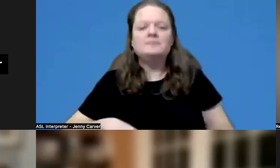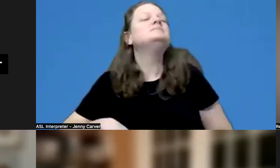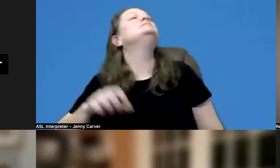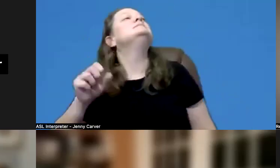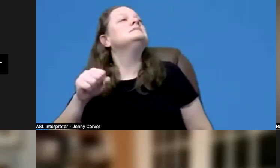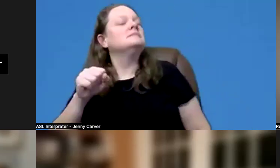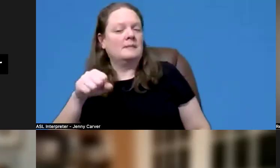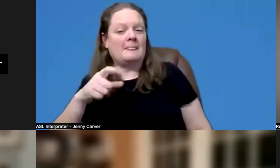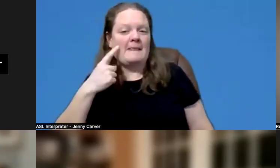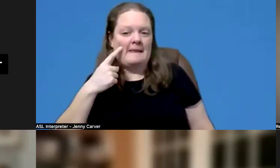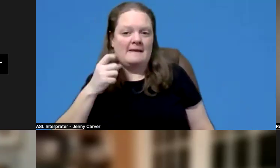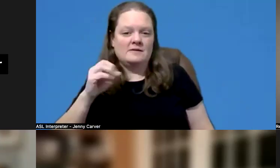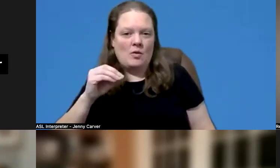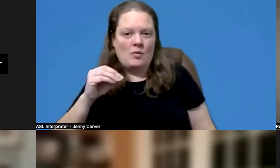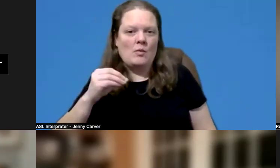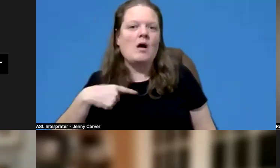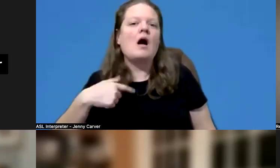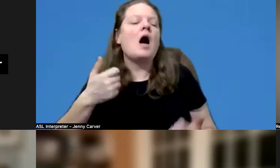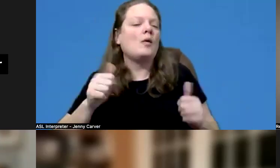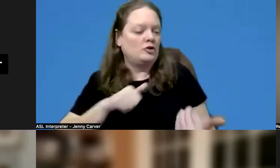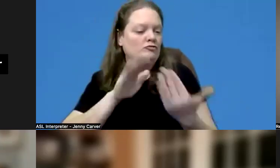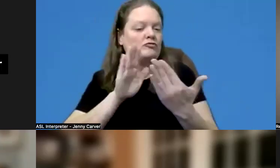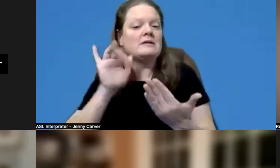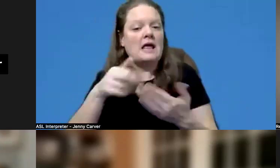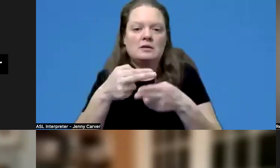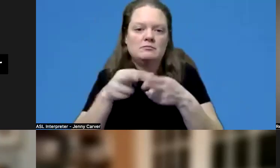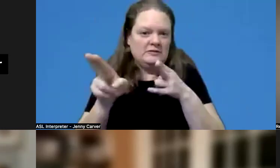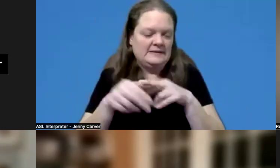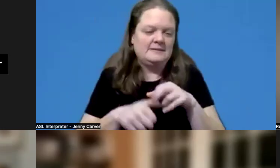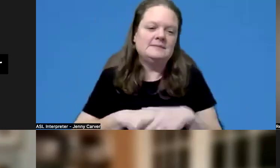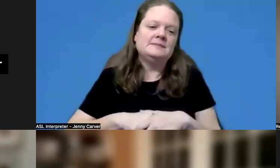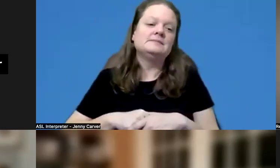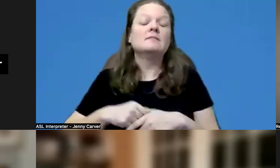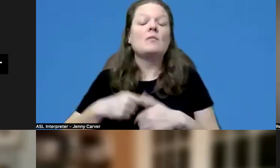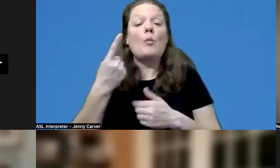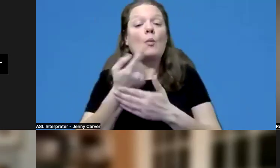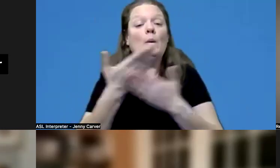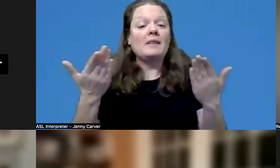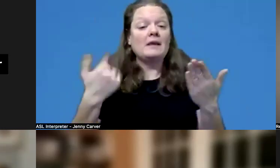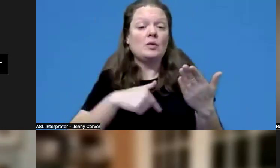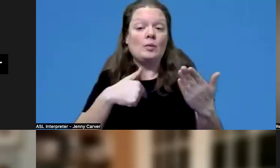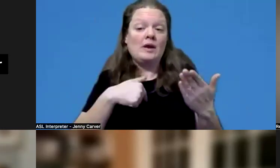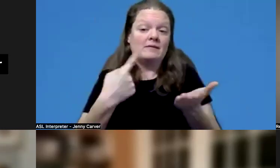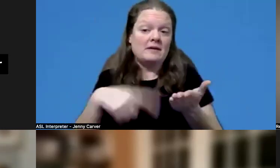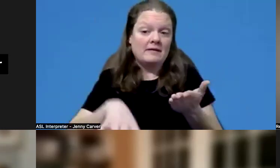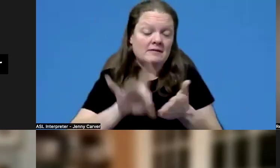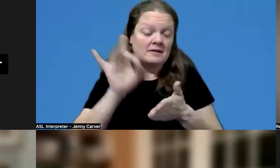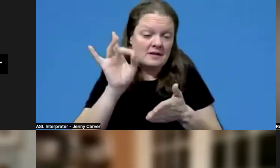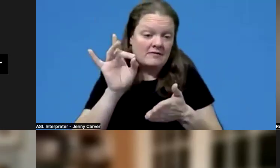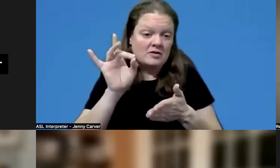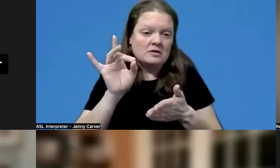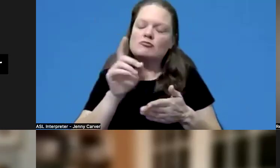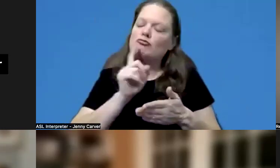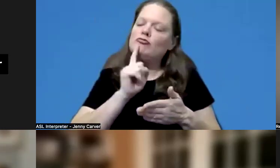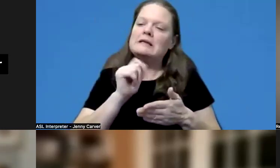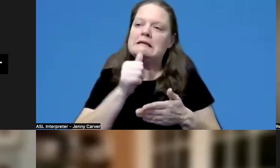Yes. So let me just address that quickly. One of the things that we have discovered, it really is